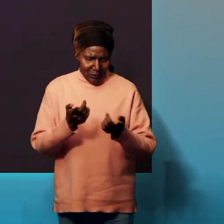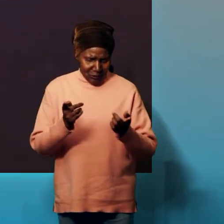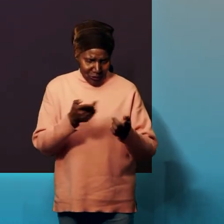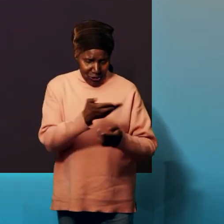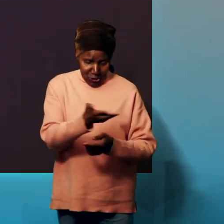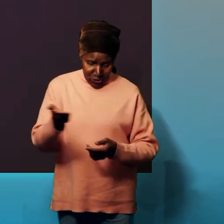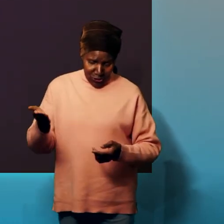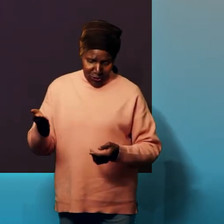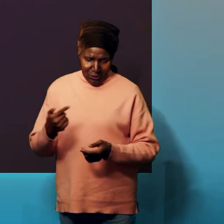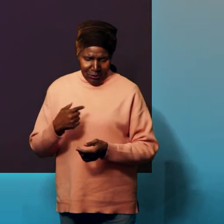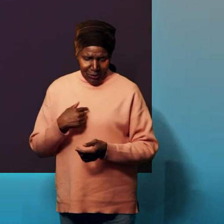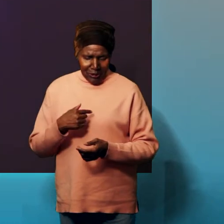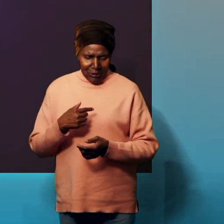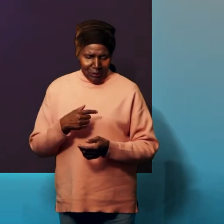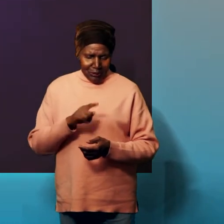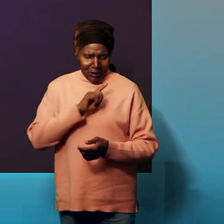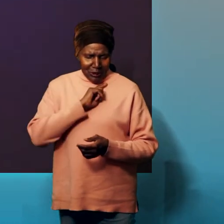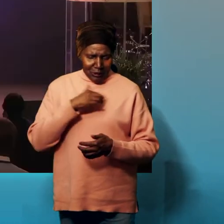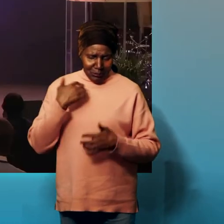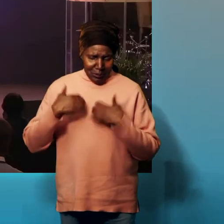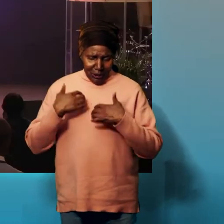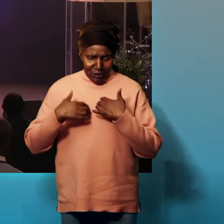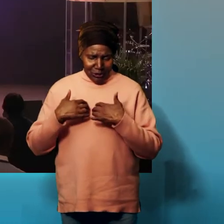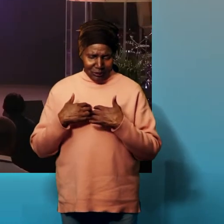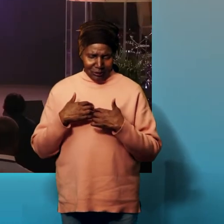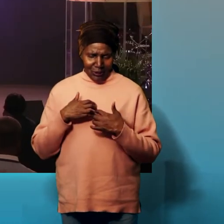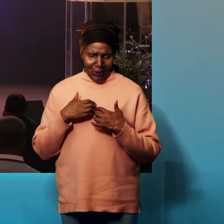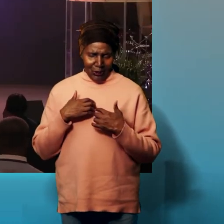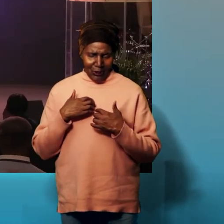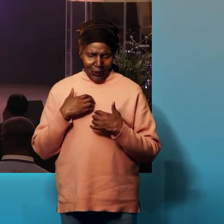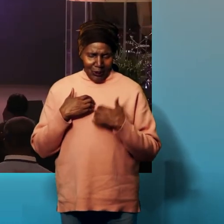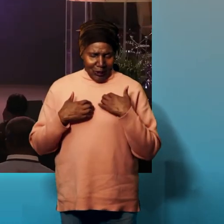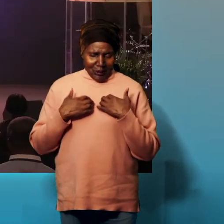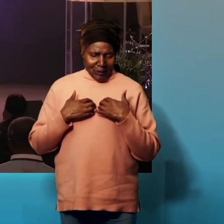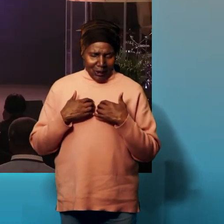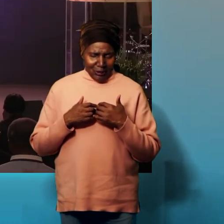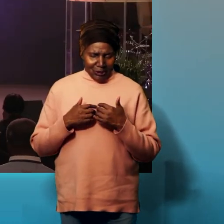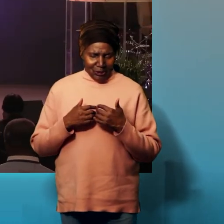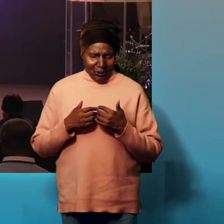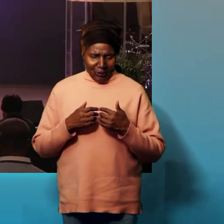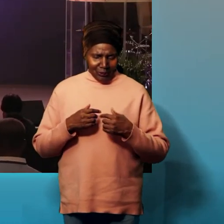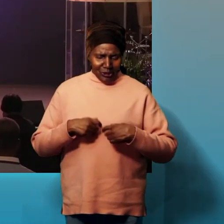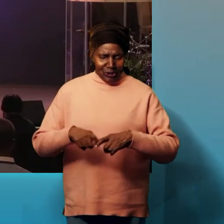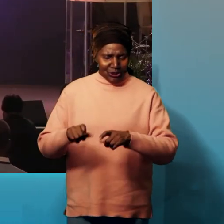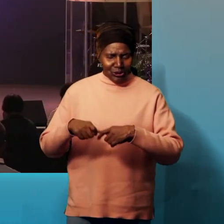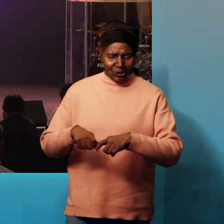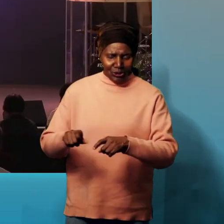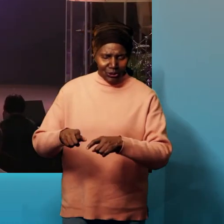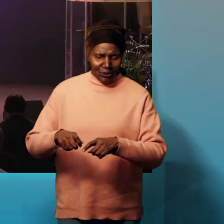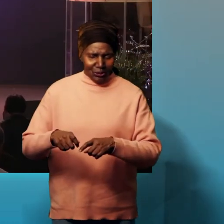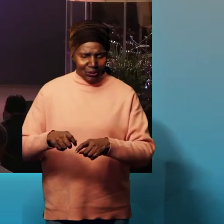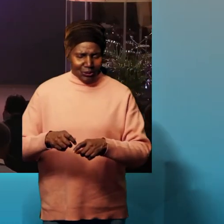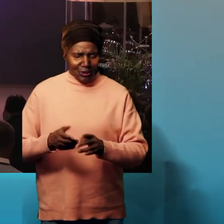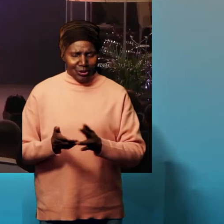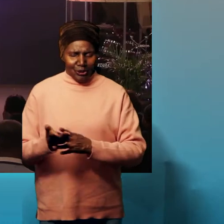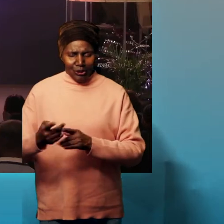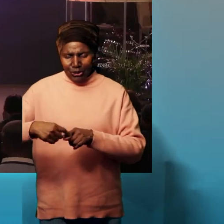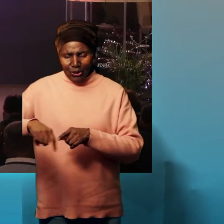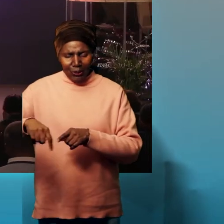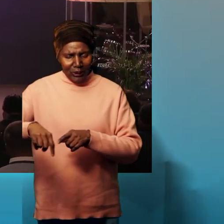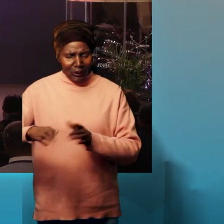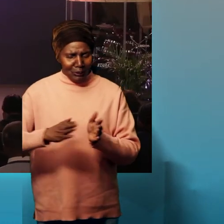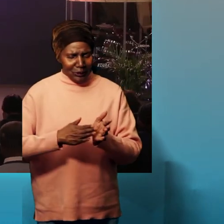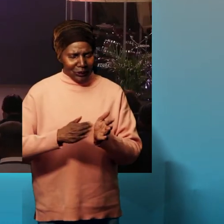Forgive us where our passion and excitement on Sunday has not carried through to Monday. Forgive us where we have denied